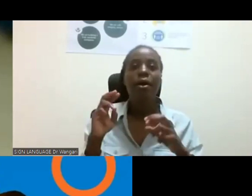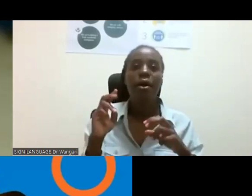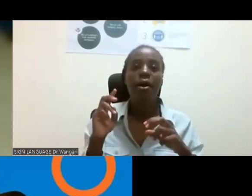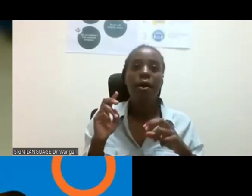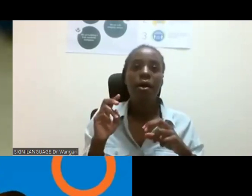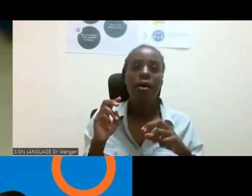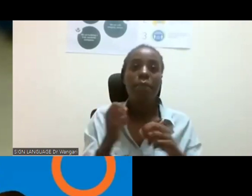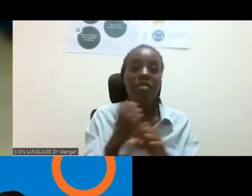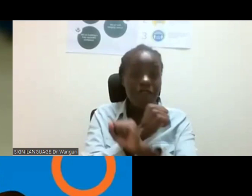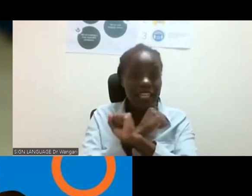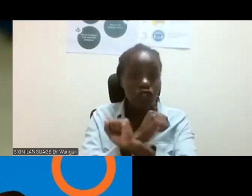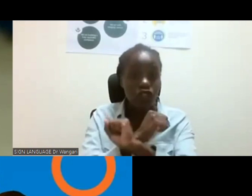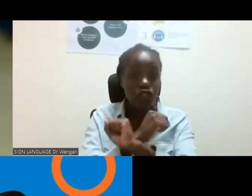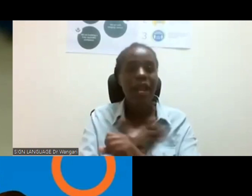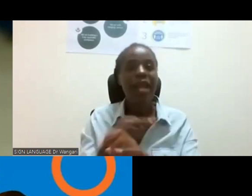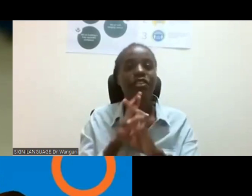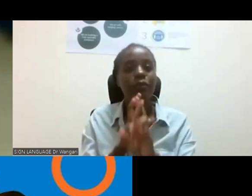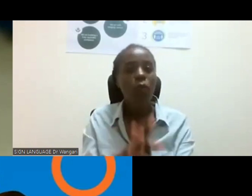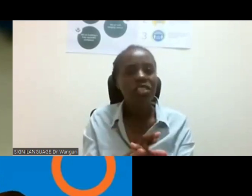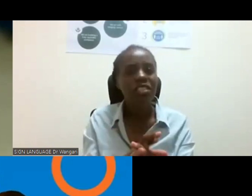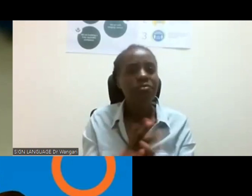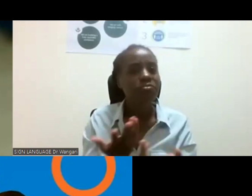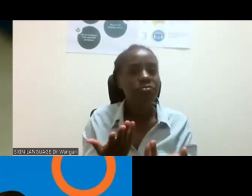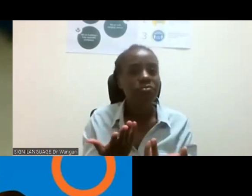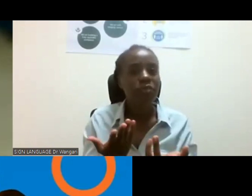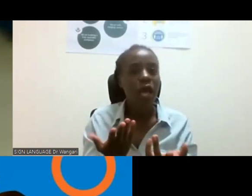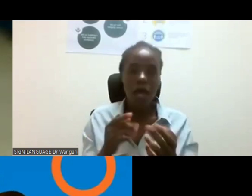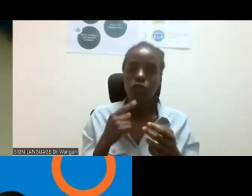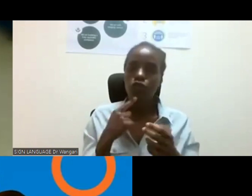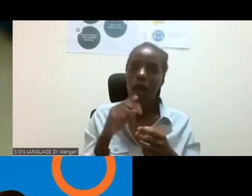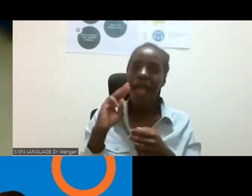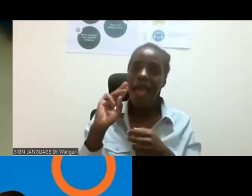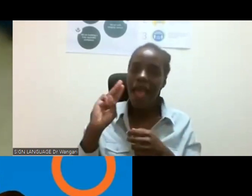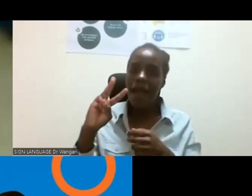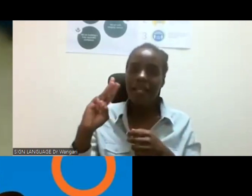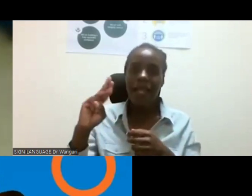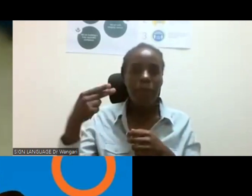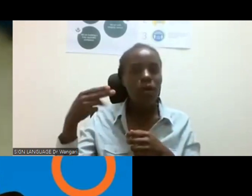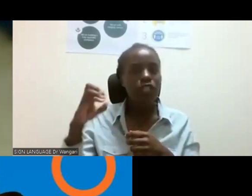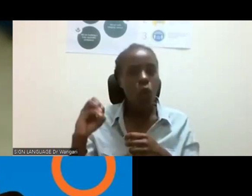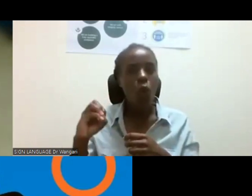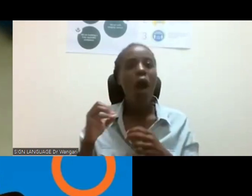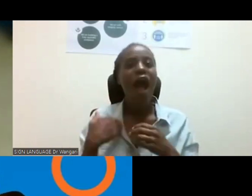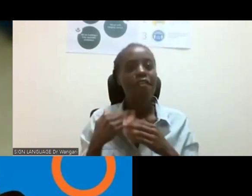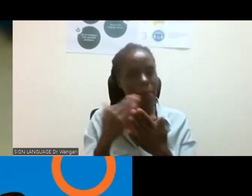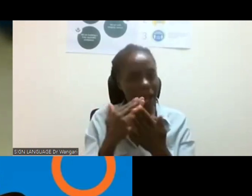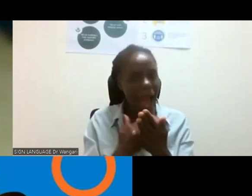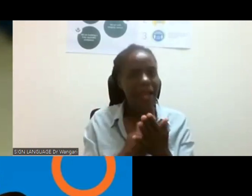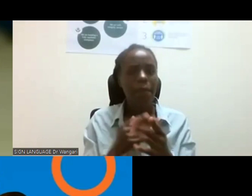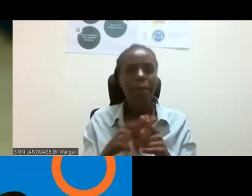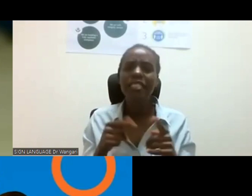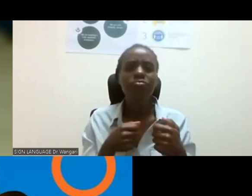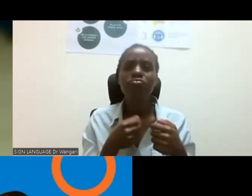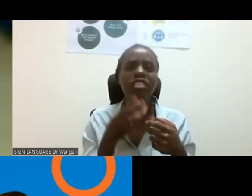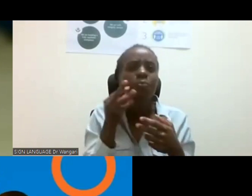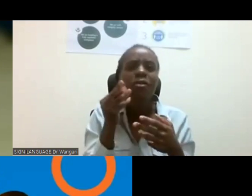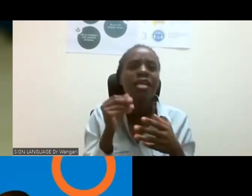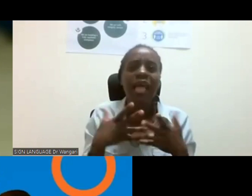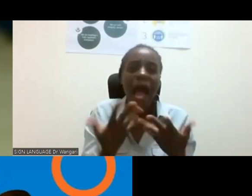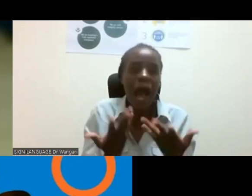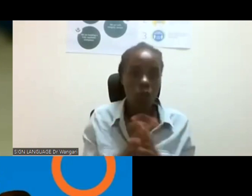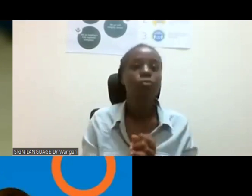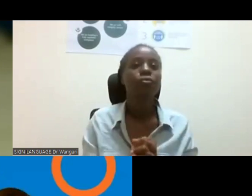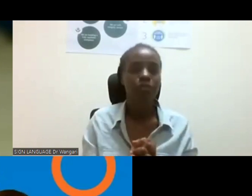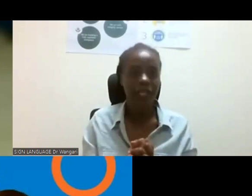just highlighted how key it's going to be to integrate into this health sector as well as other sectors. Yeah, okay, let me start